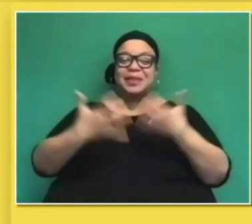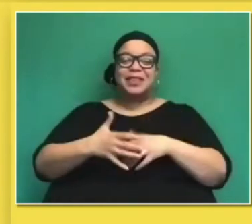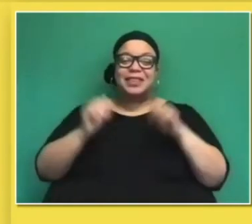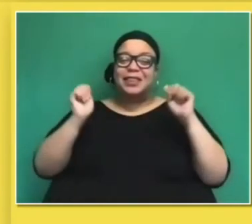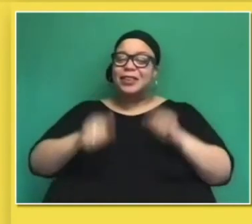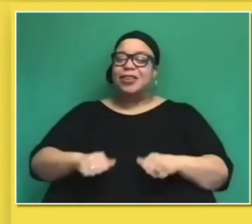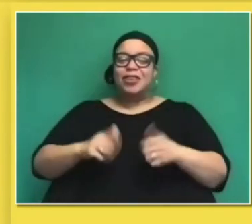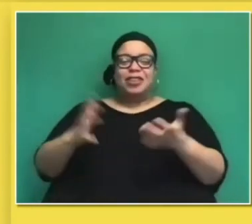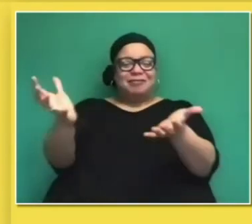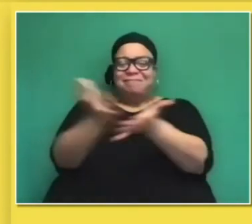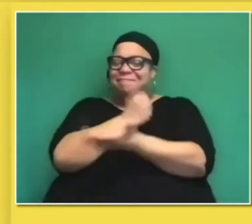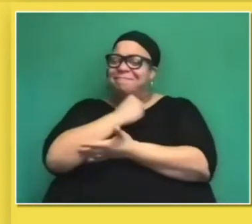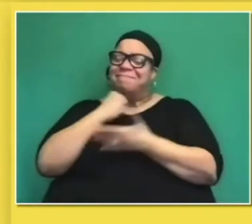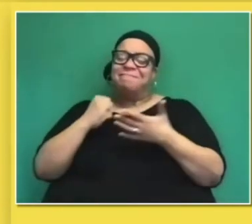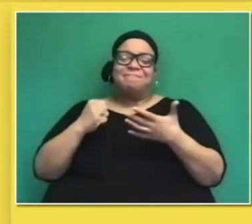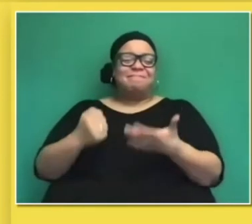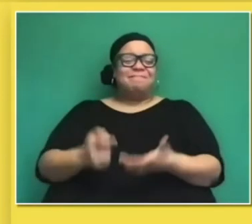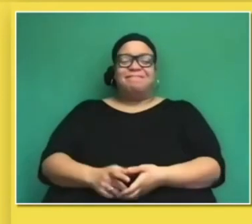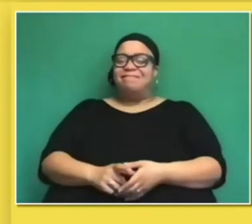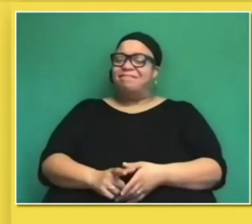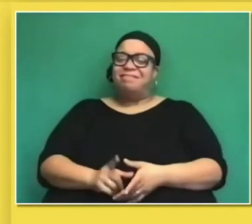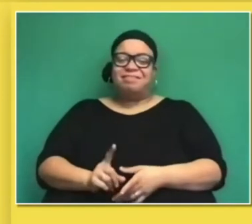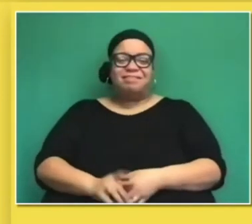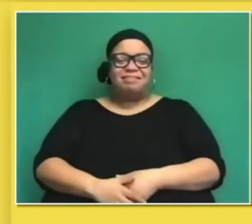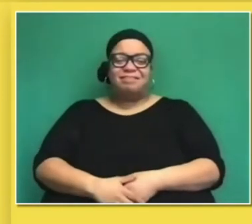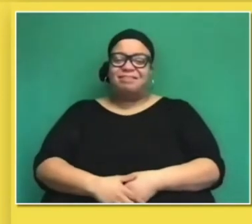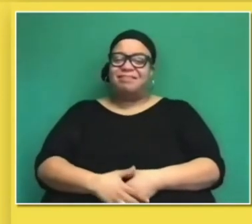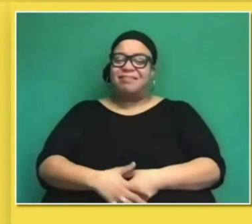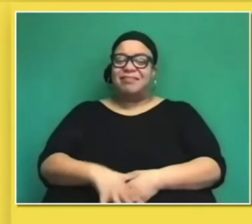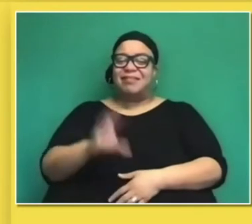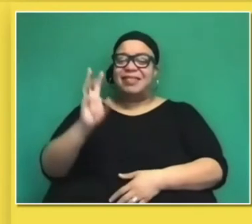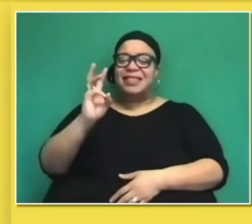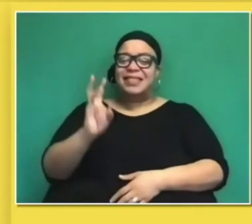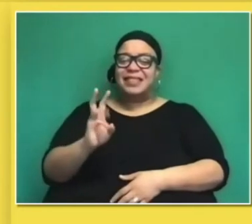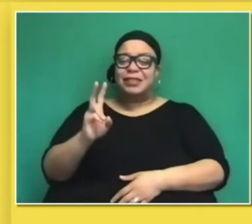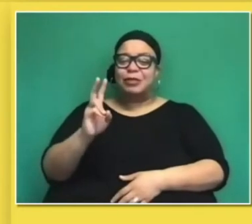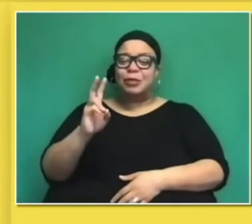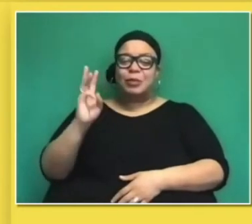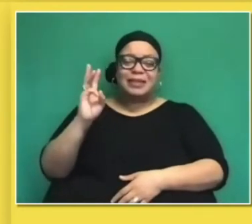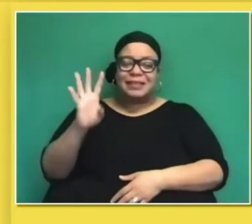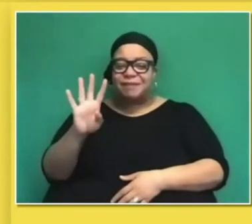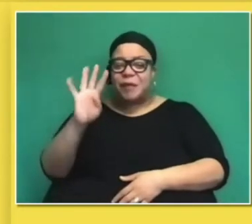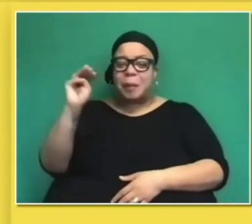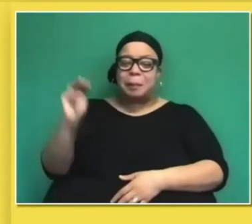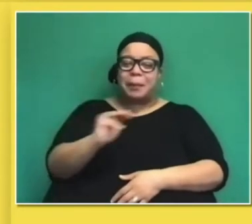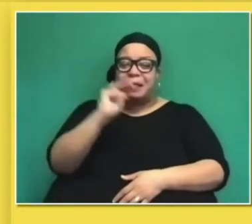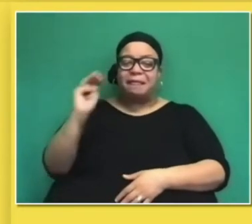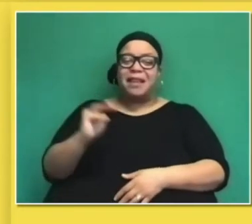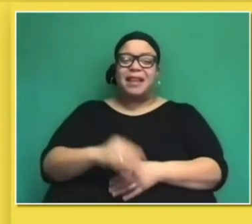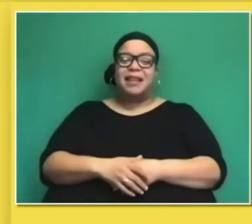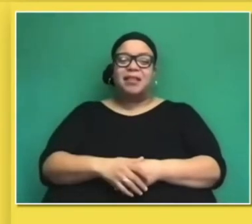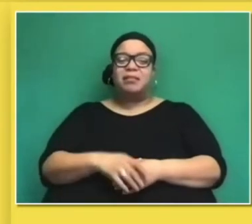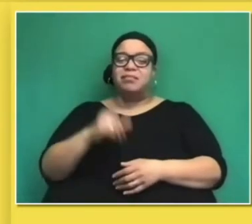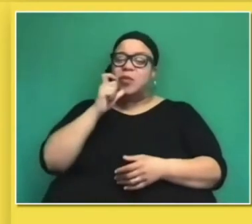64 million poor and low wealth people that are eligible to vote and address the 140 million that were in poverty before the pandemic?